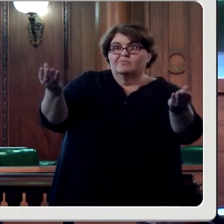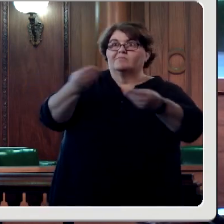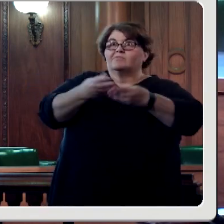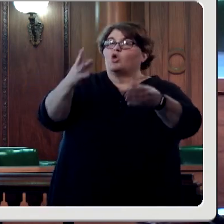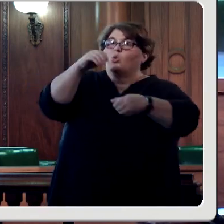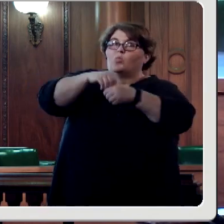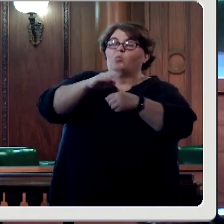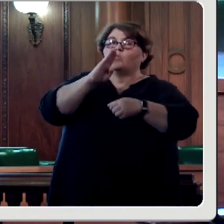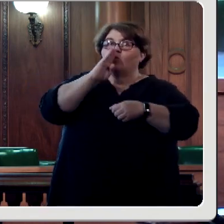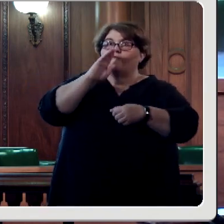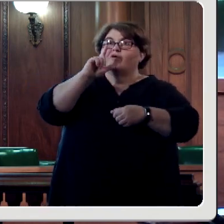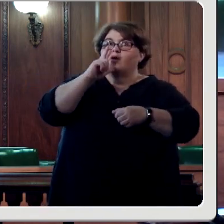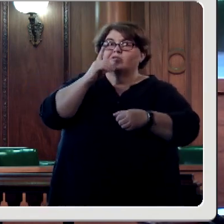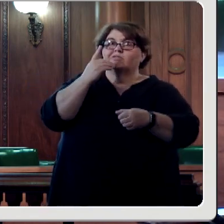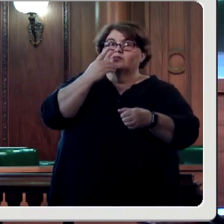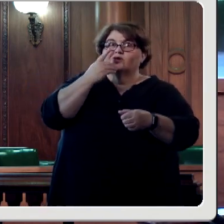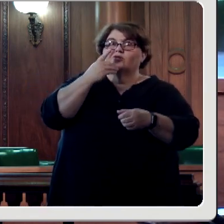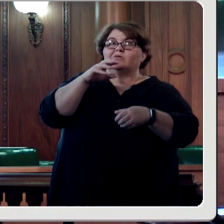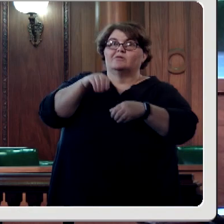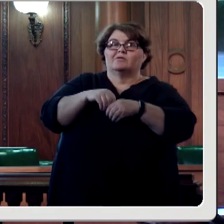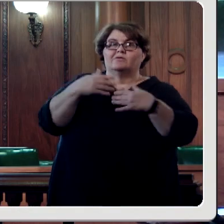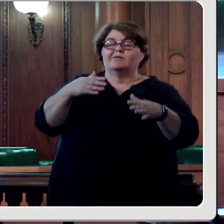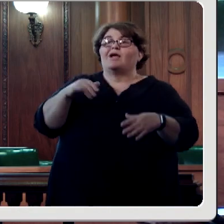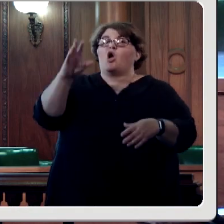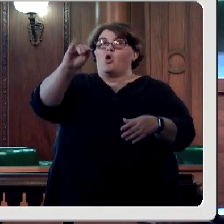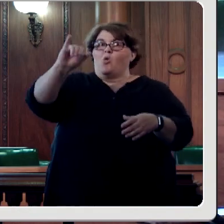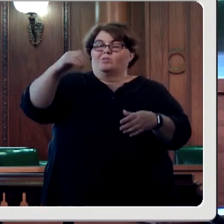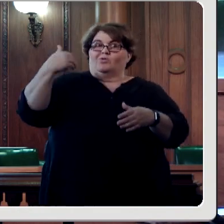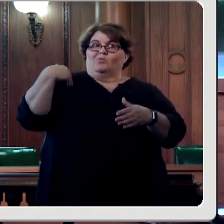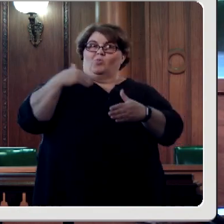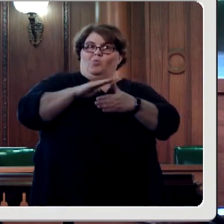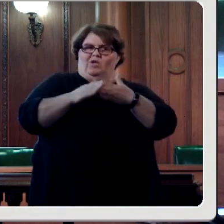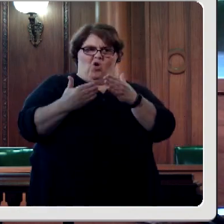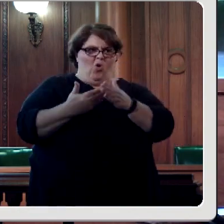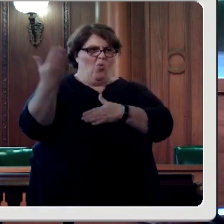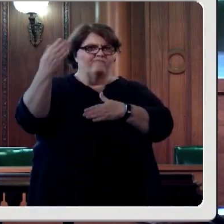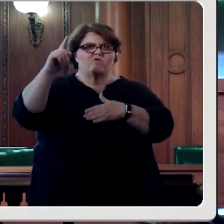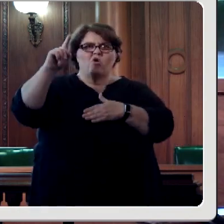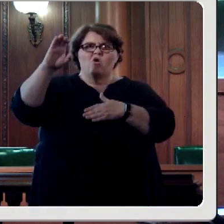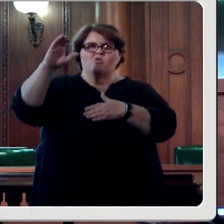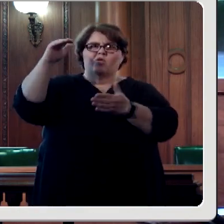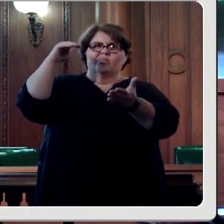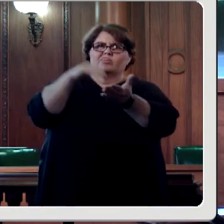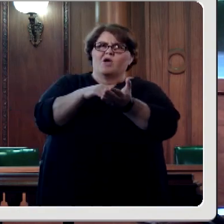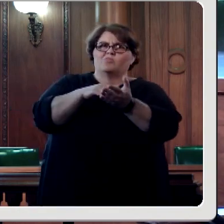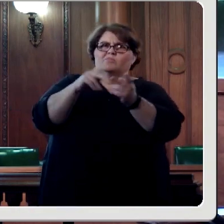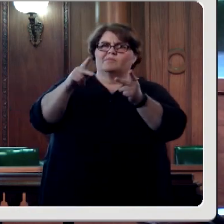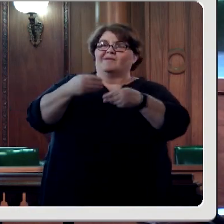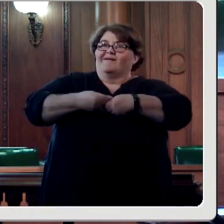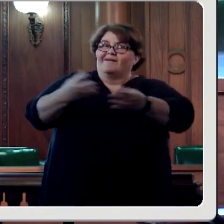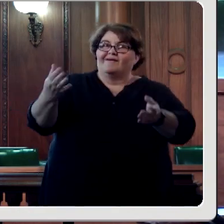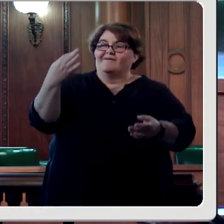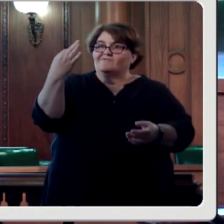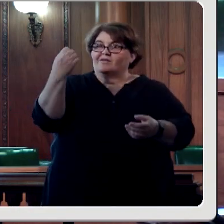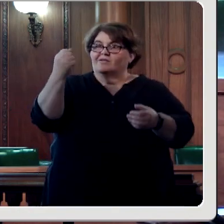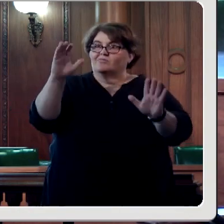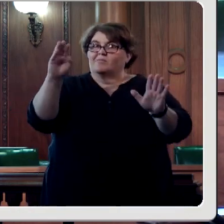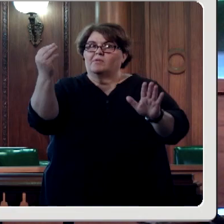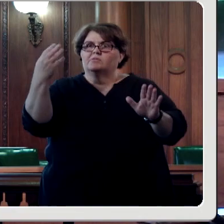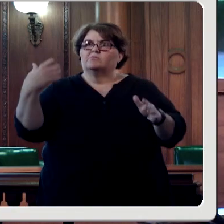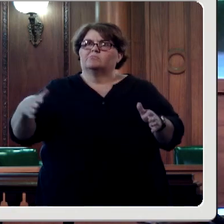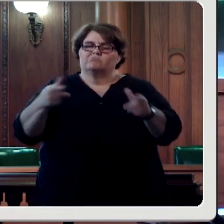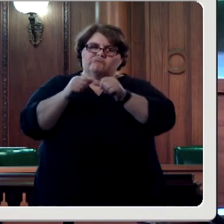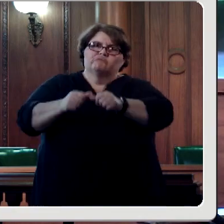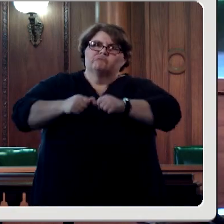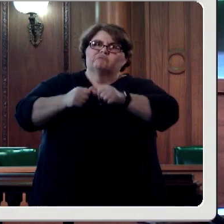94,768 went out for this weekend. I want to commend Superintendent Warwick, Paul Foster, IT and